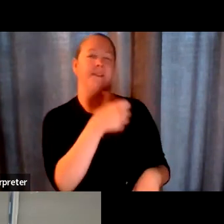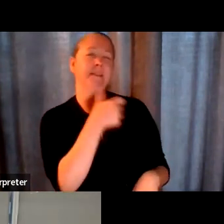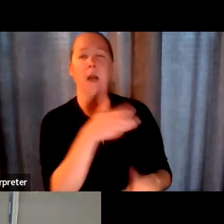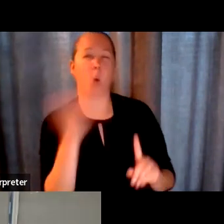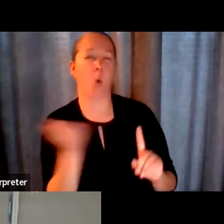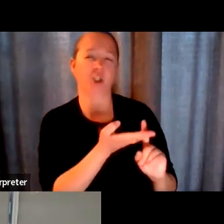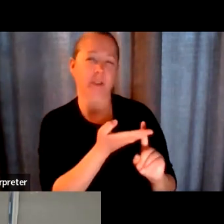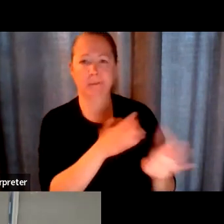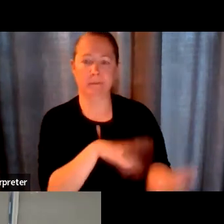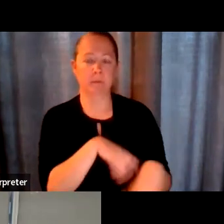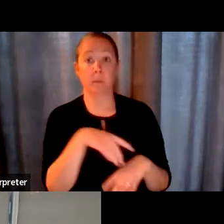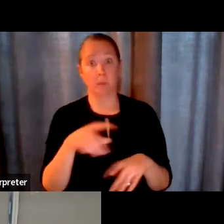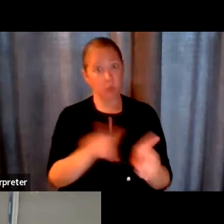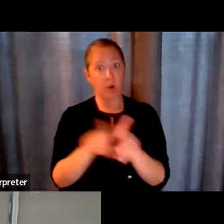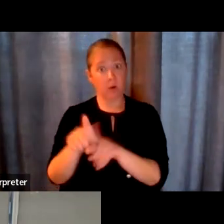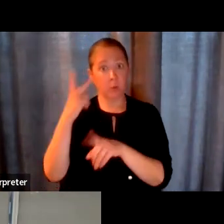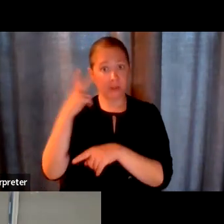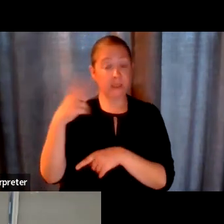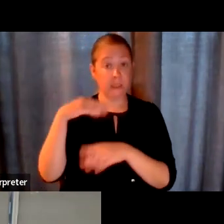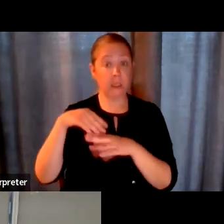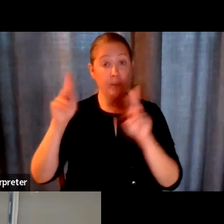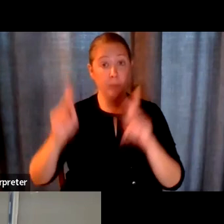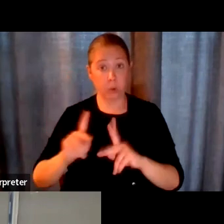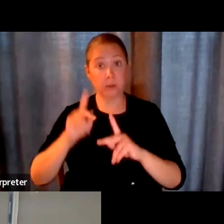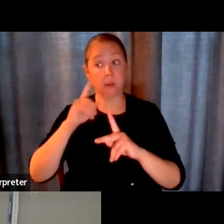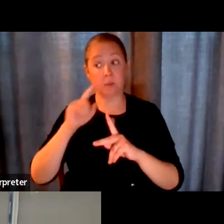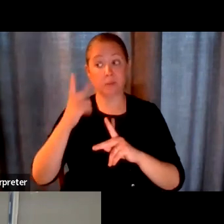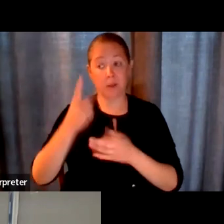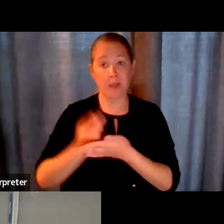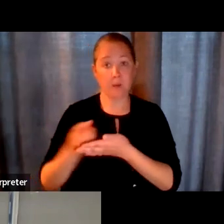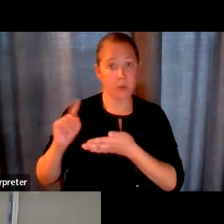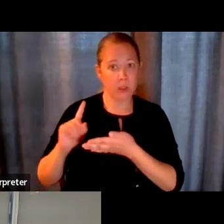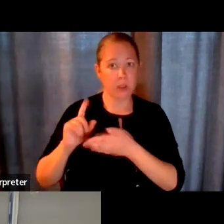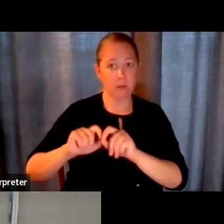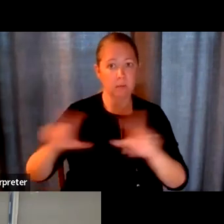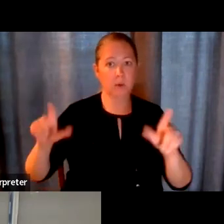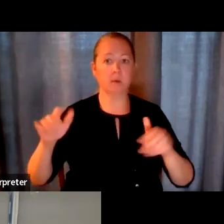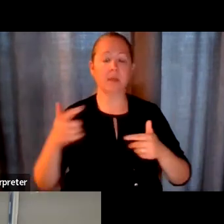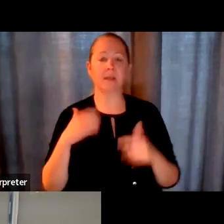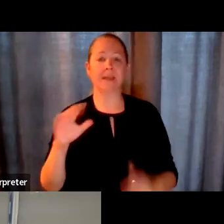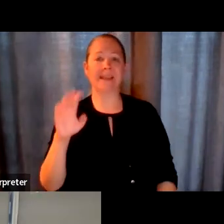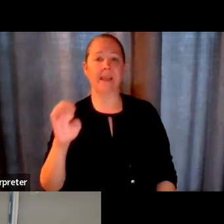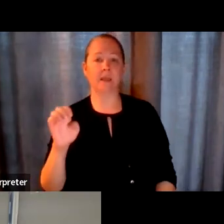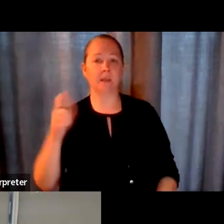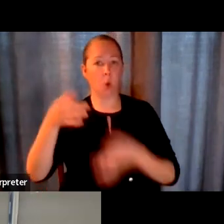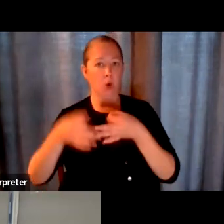also in Carson, which came out last week. And that's the case that Rachel was talking about earlier, in which the court held that if a state